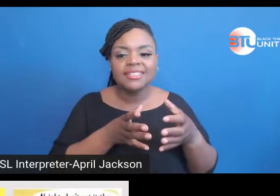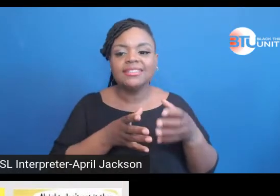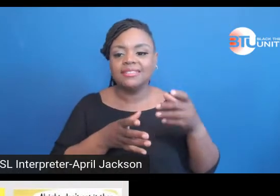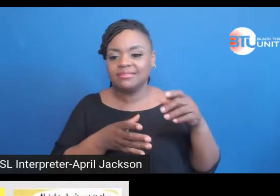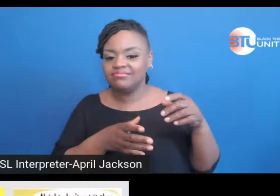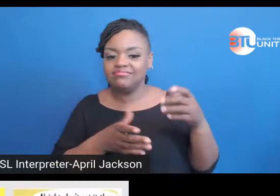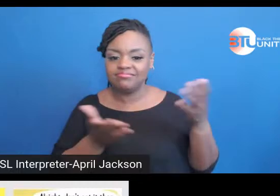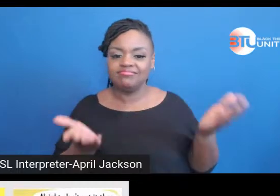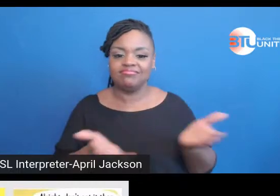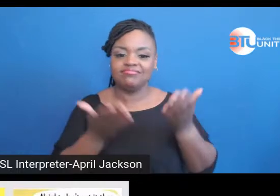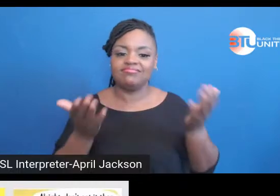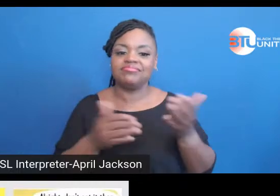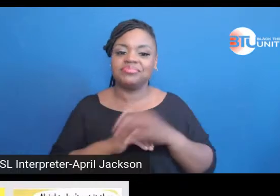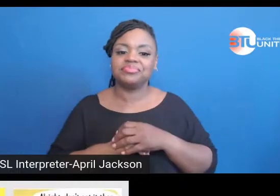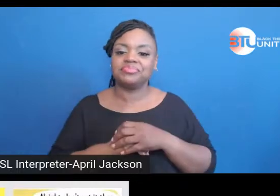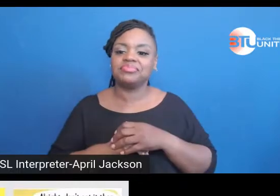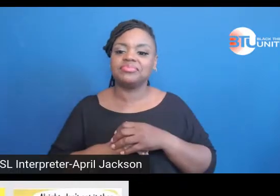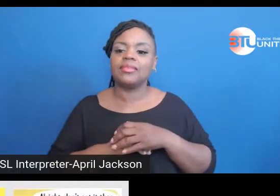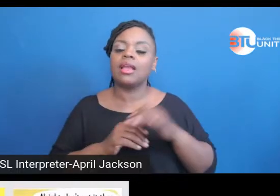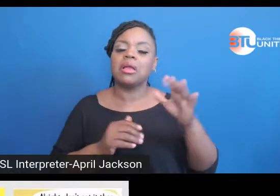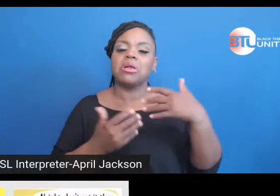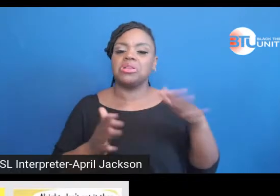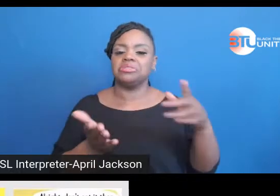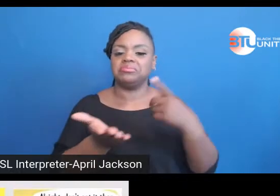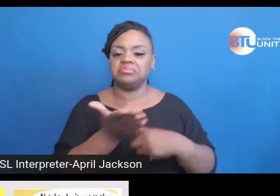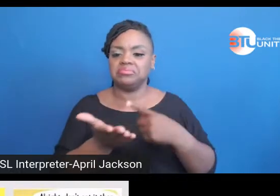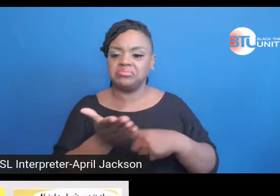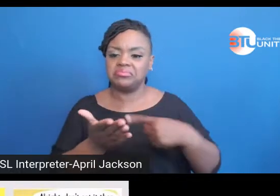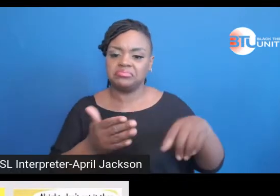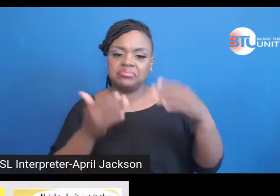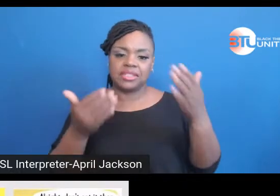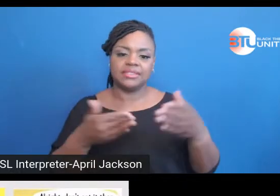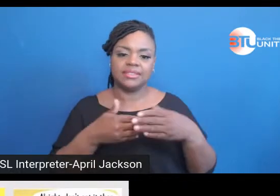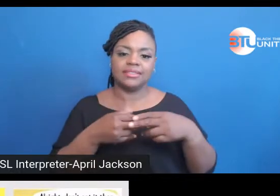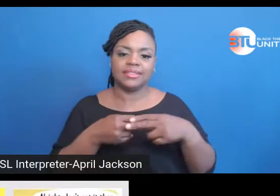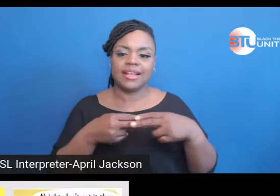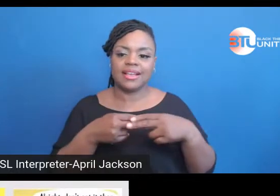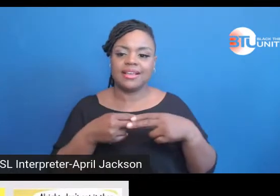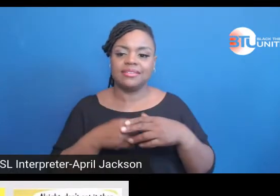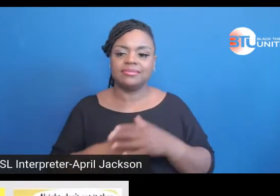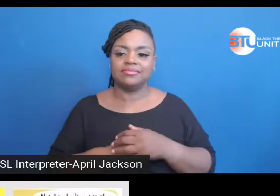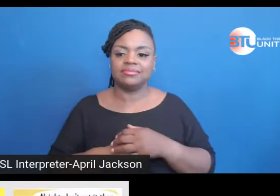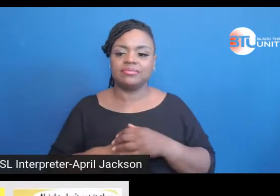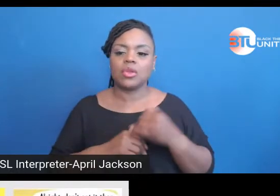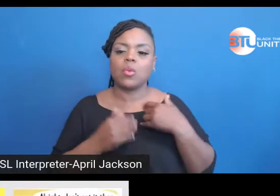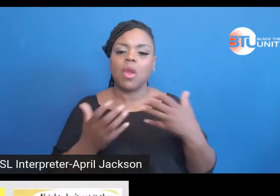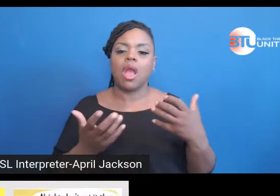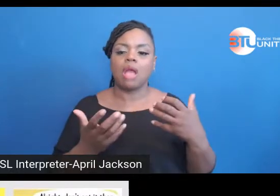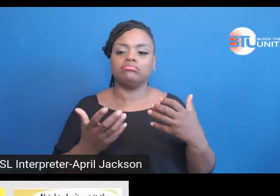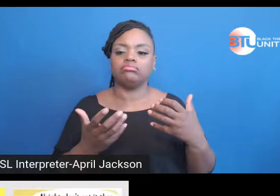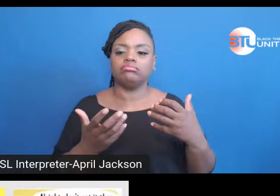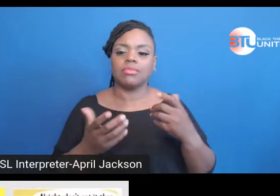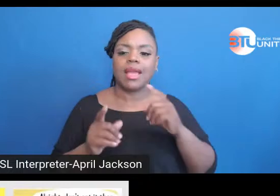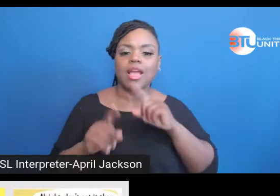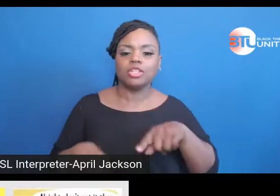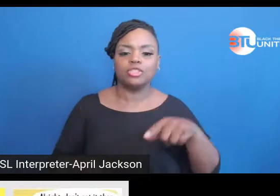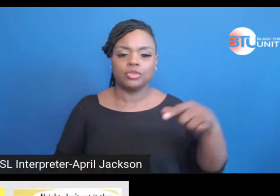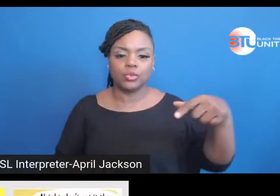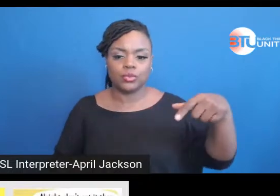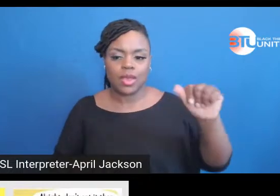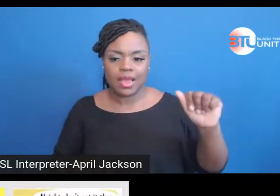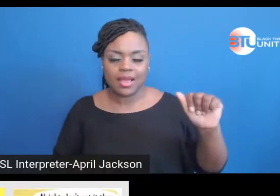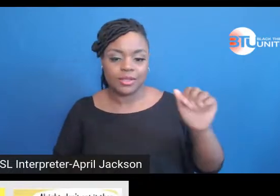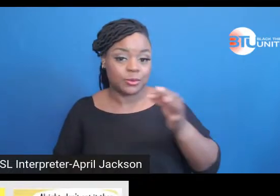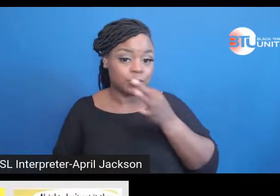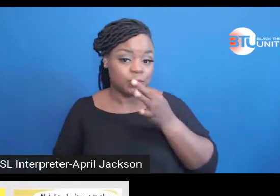ahead. We've talked generally about that. I'm going to briefly, so that we can start asking questions and you can tell me